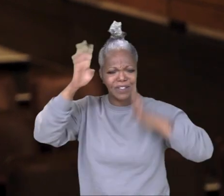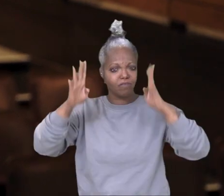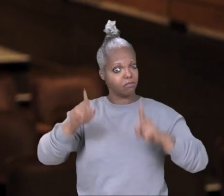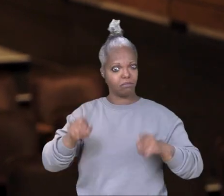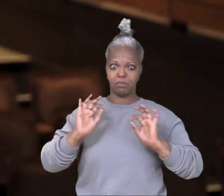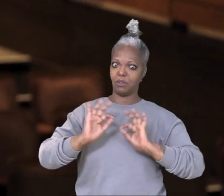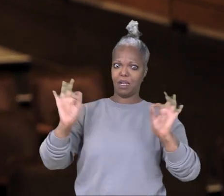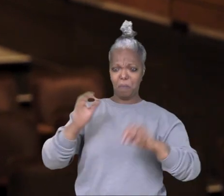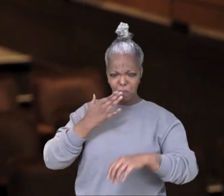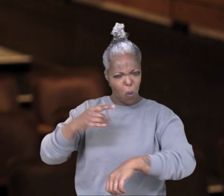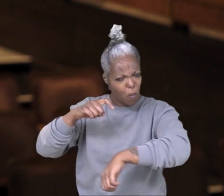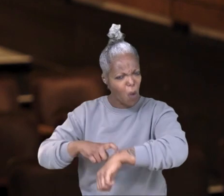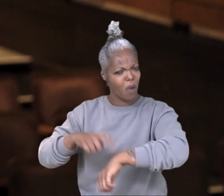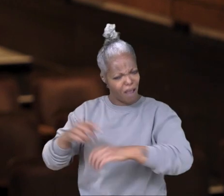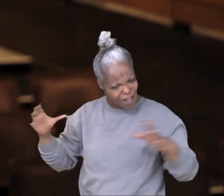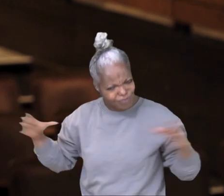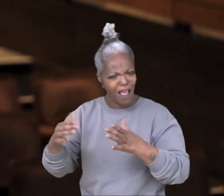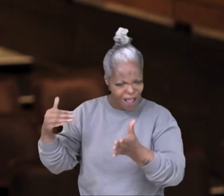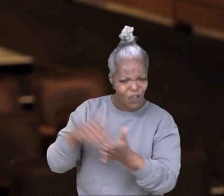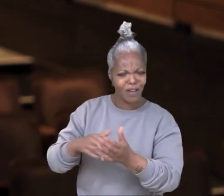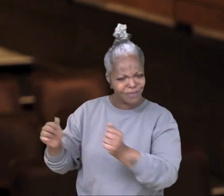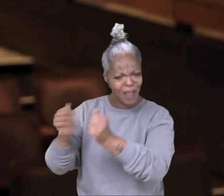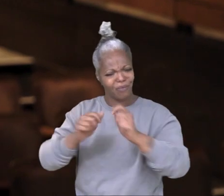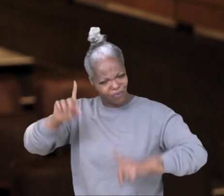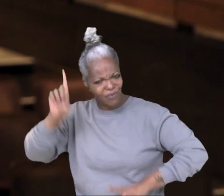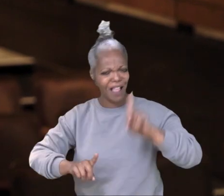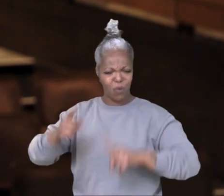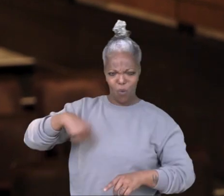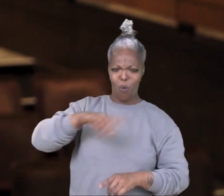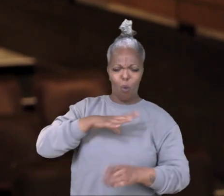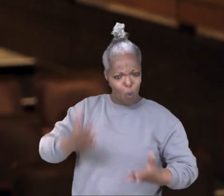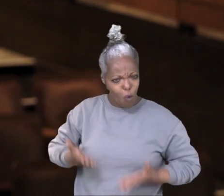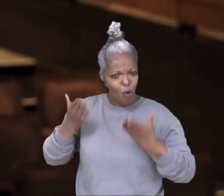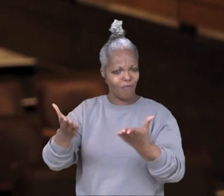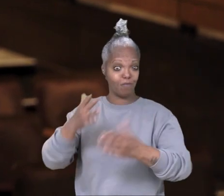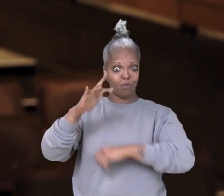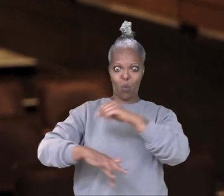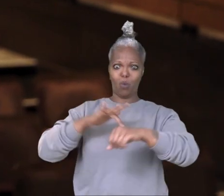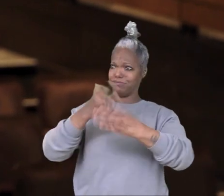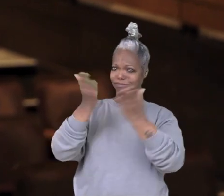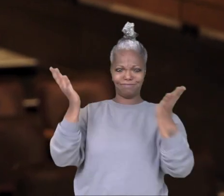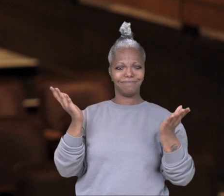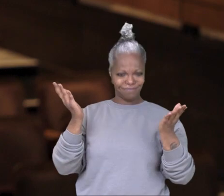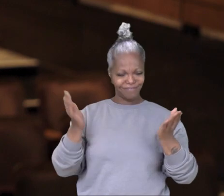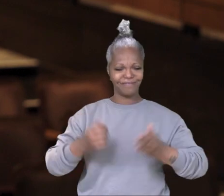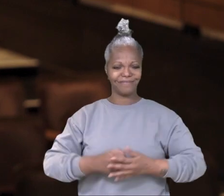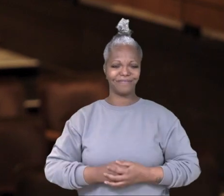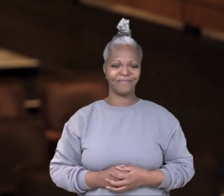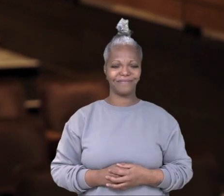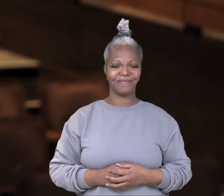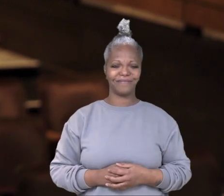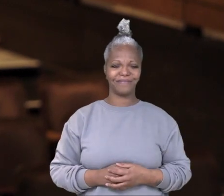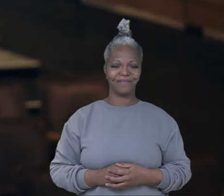extraordinary artists, it's time to gather again and celebrate what we have to offer the world.